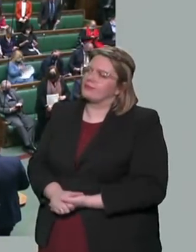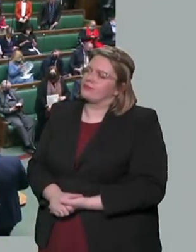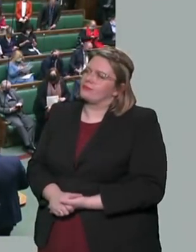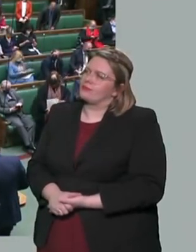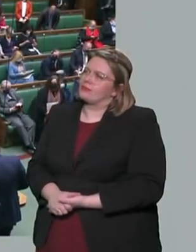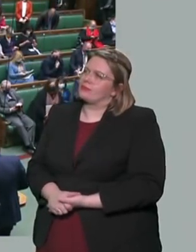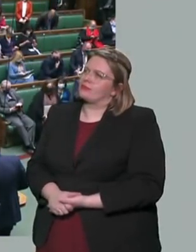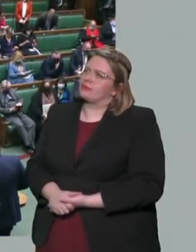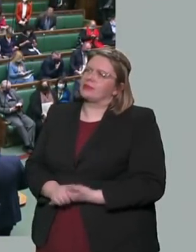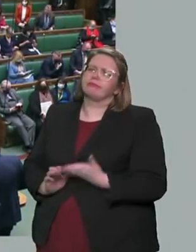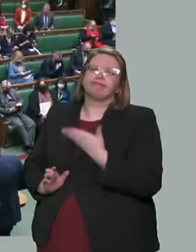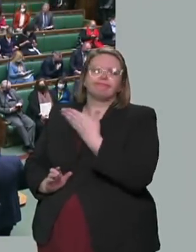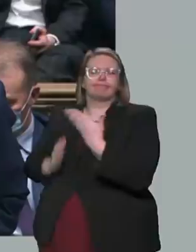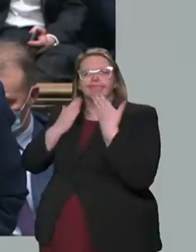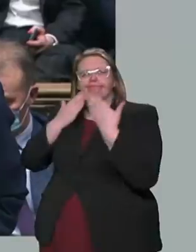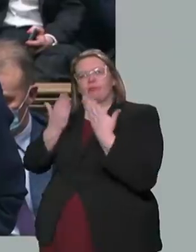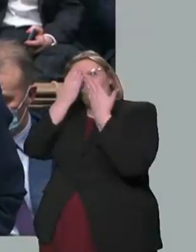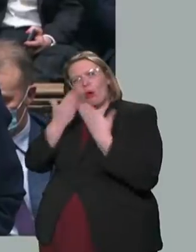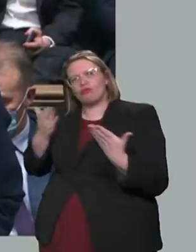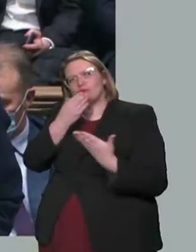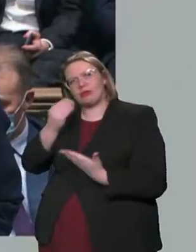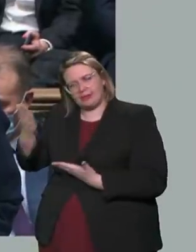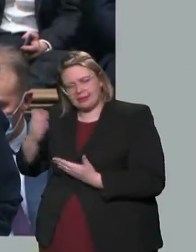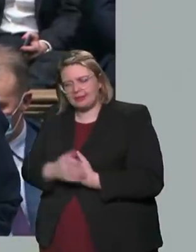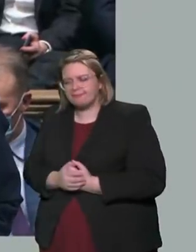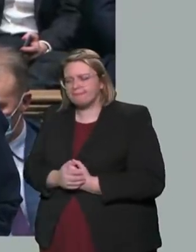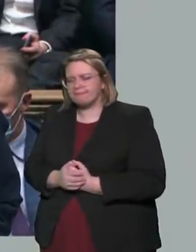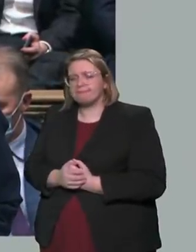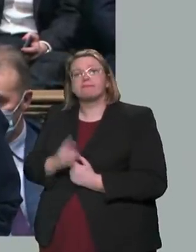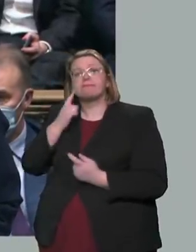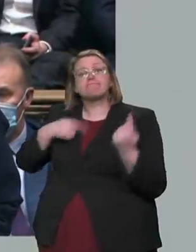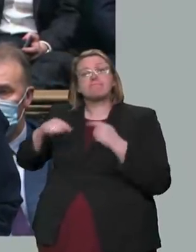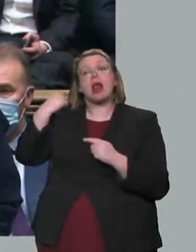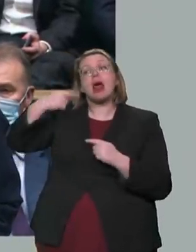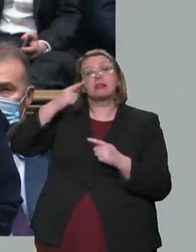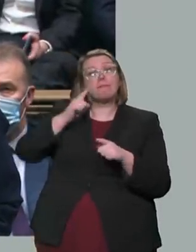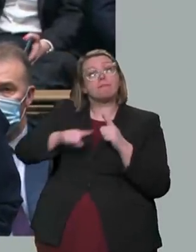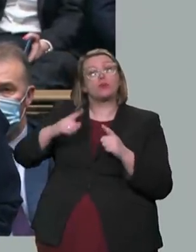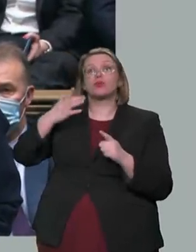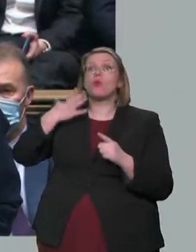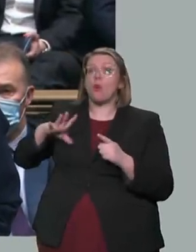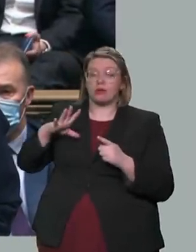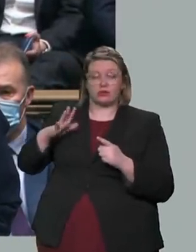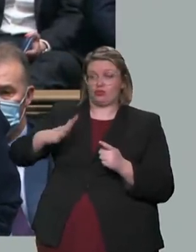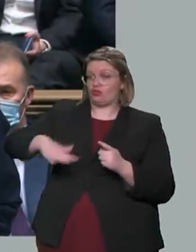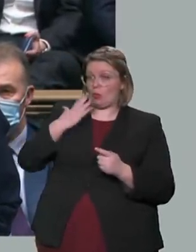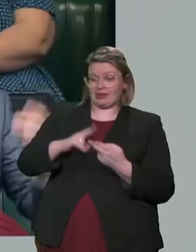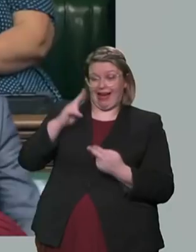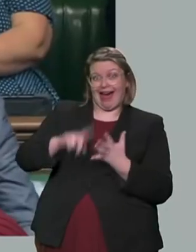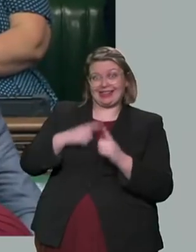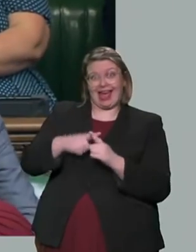I thank the honourable gentlemen. Actually, I think what most Londoners want is protection from high-taxing Labour councils,